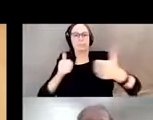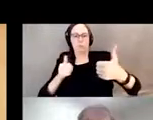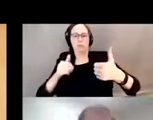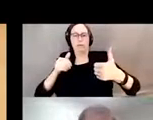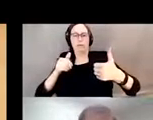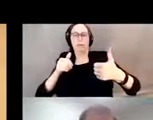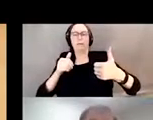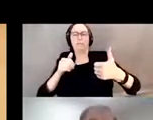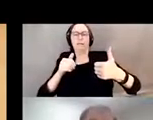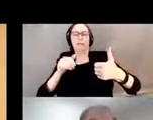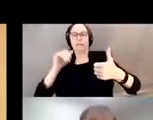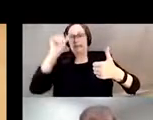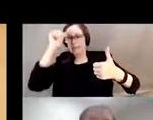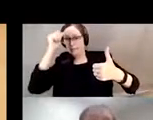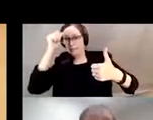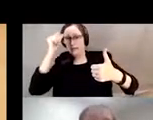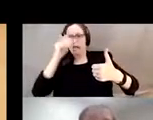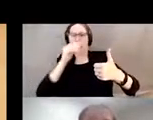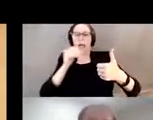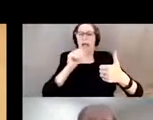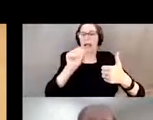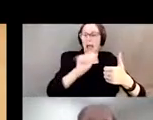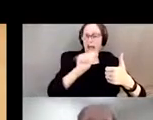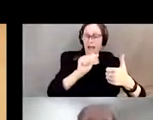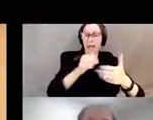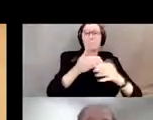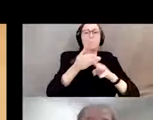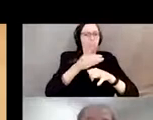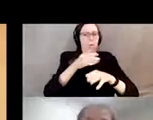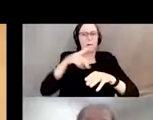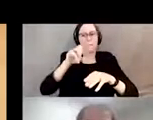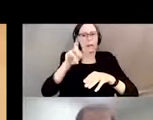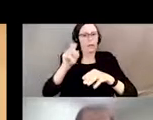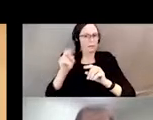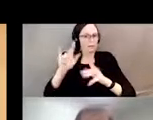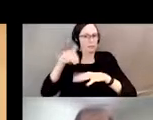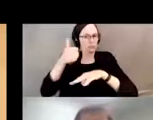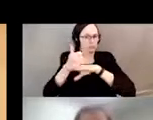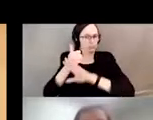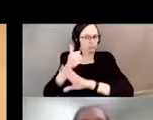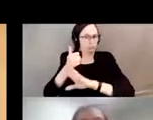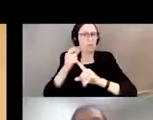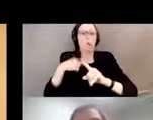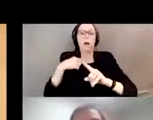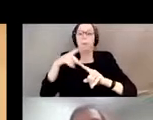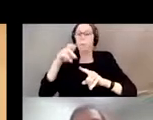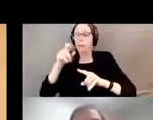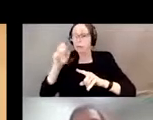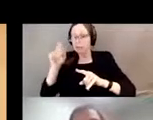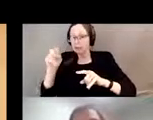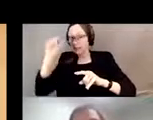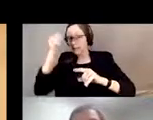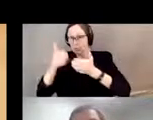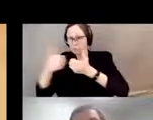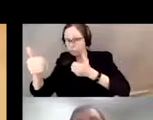or between India and Afghanistan before Pakistan exists. When Pakistan and India split, that Durand line